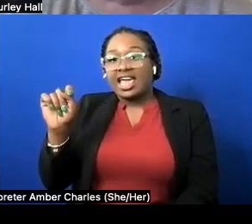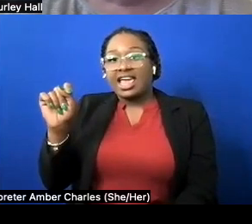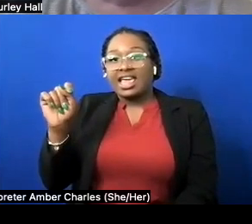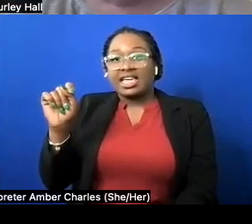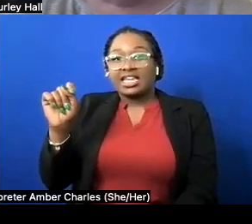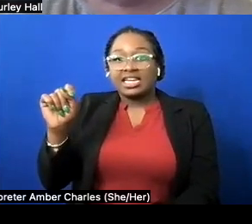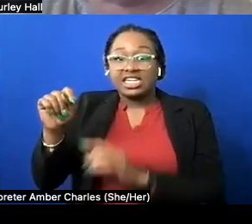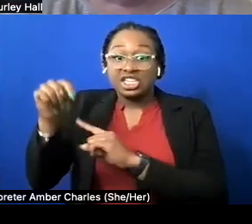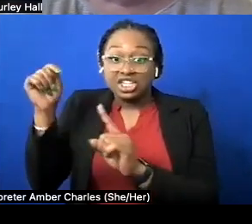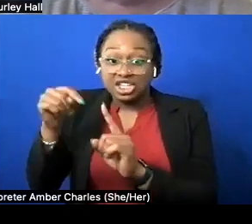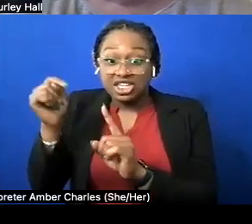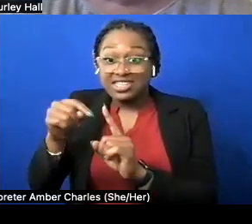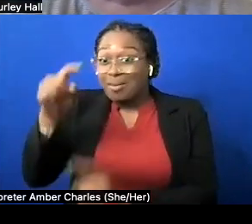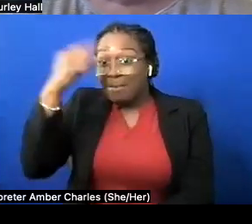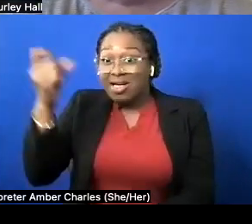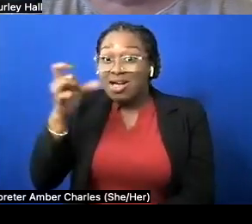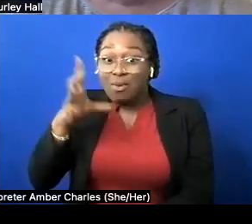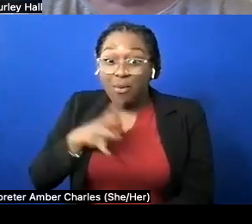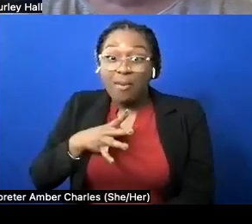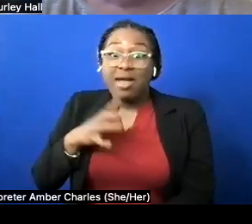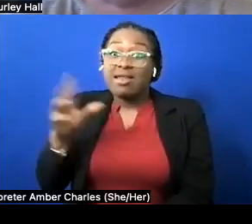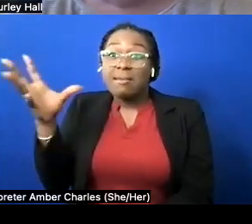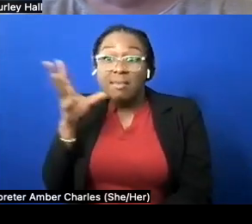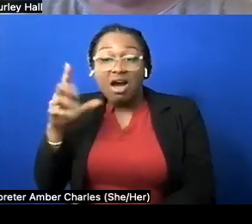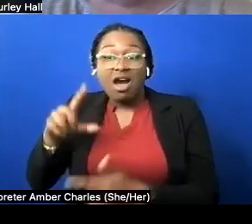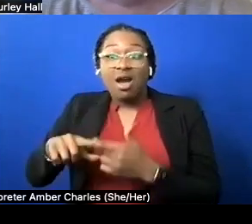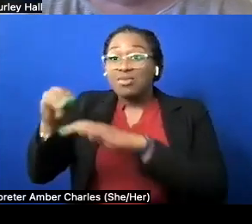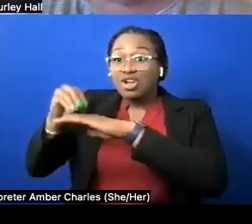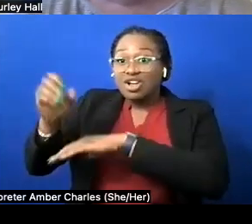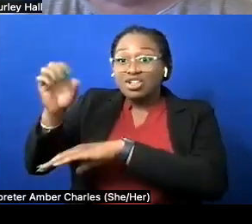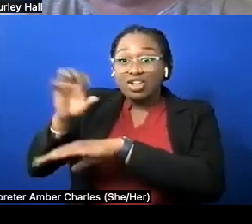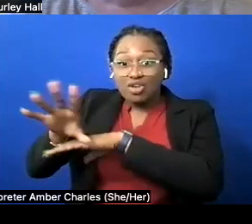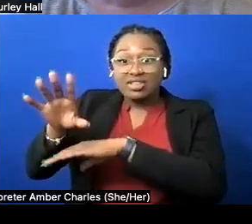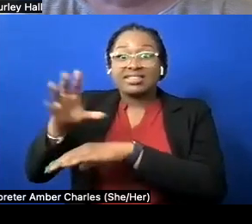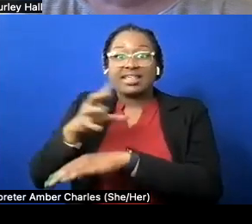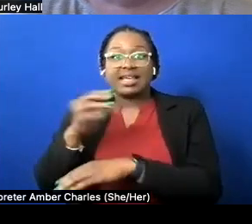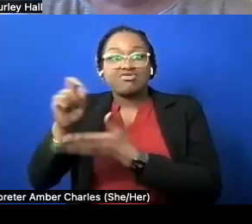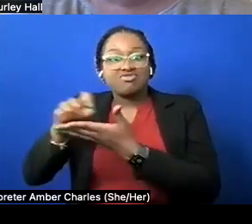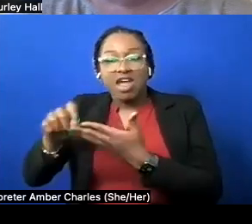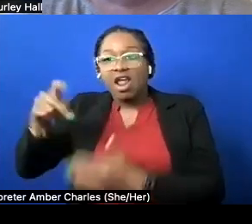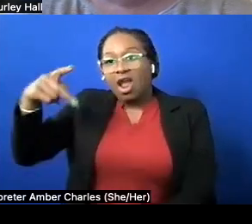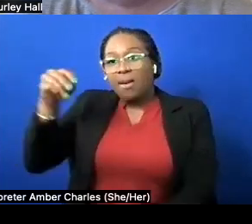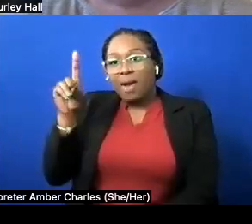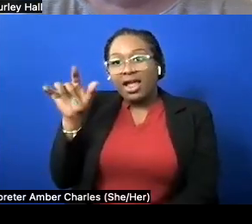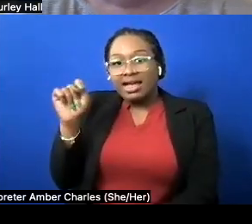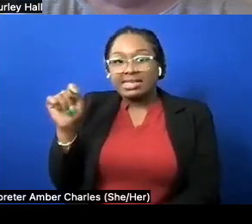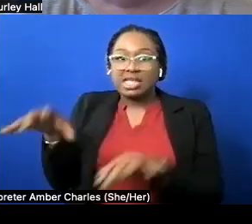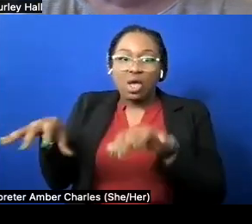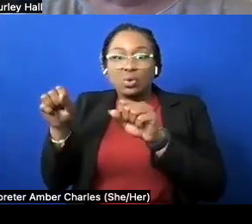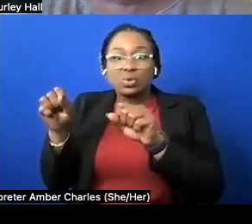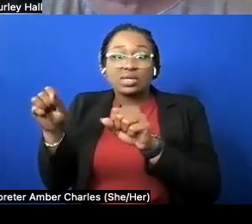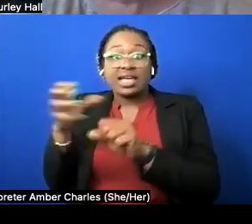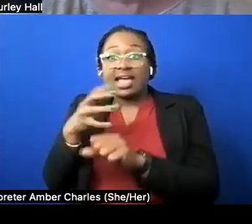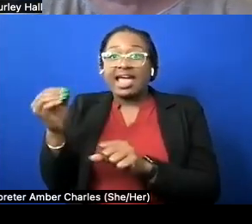consultant, writer, podcast host, speaker, and advocate for equity, justice, and radical